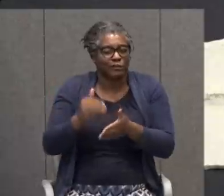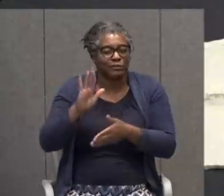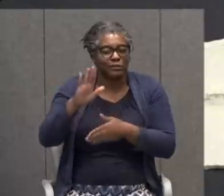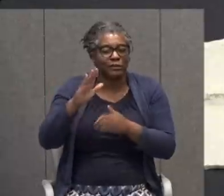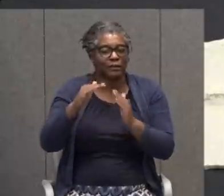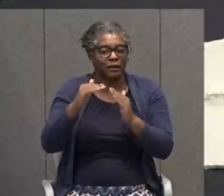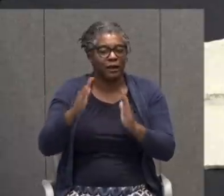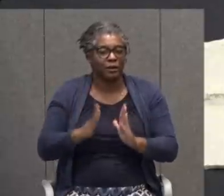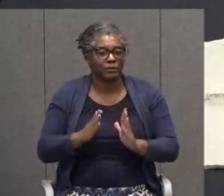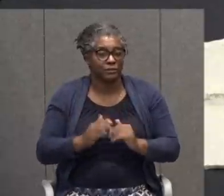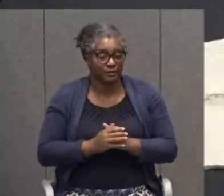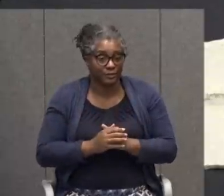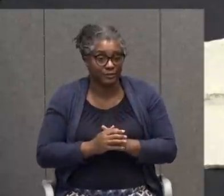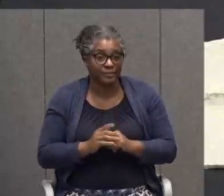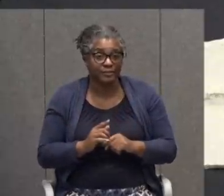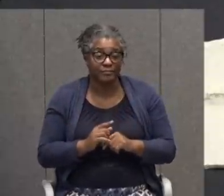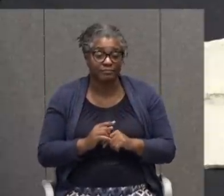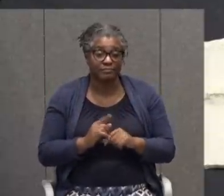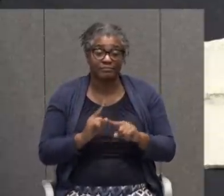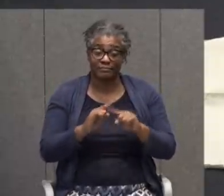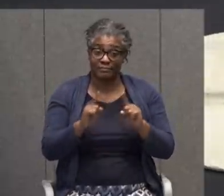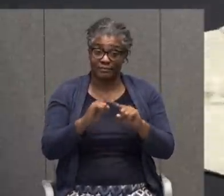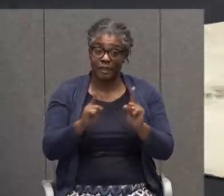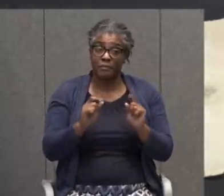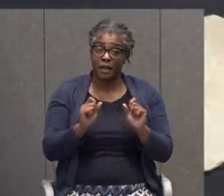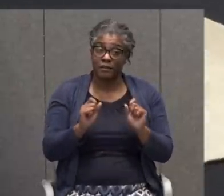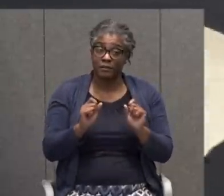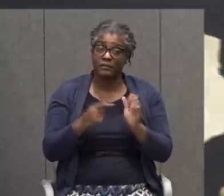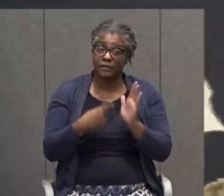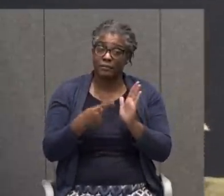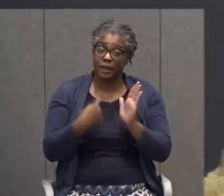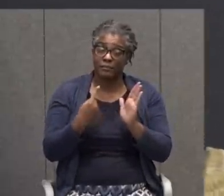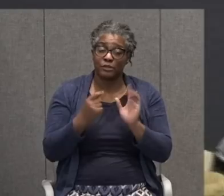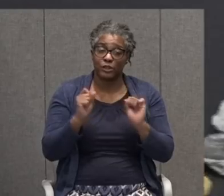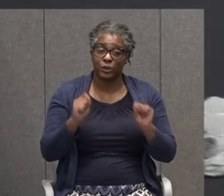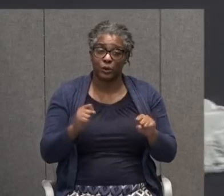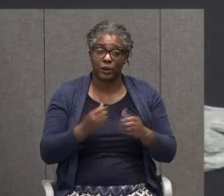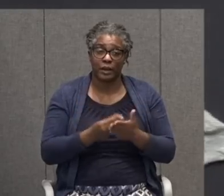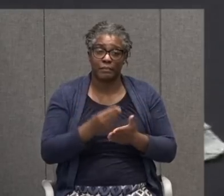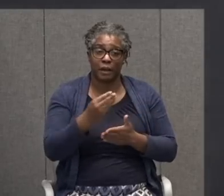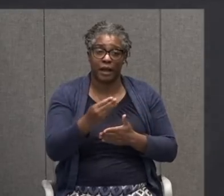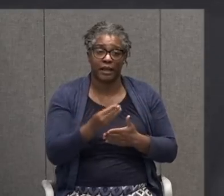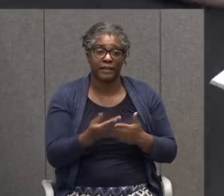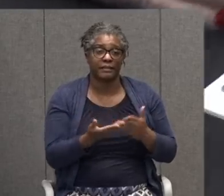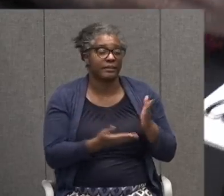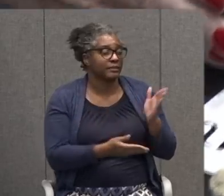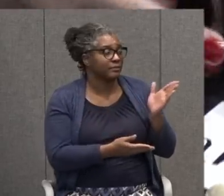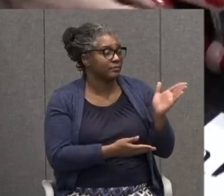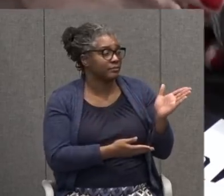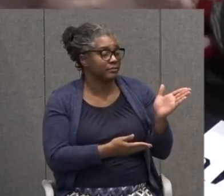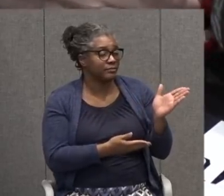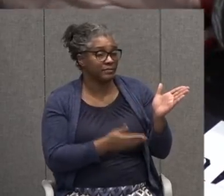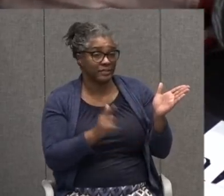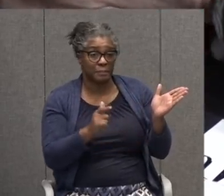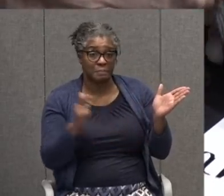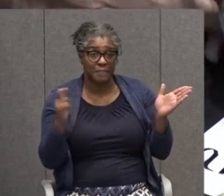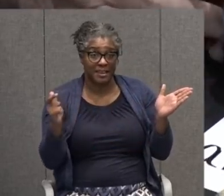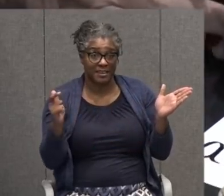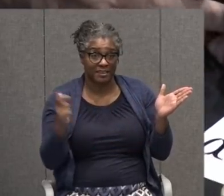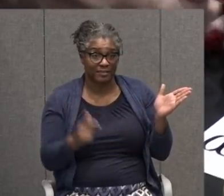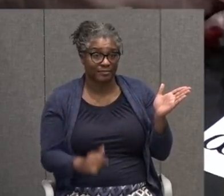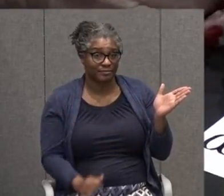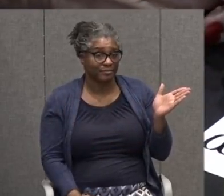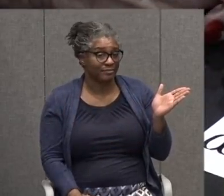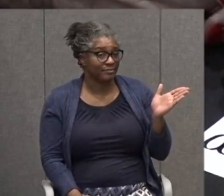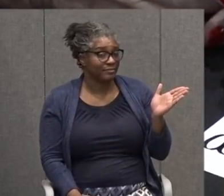today. But sometimes you can actually buy them. And so if we look over here at this one, this big piece right here